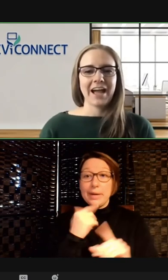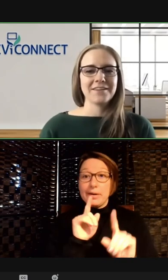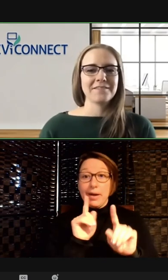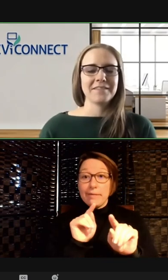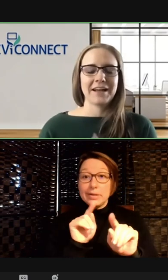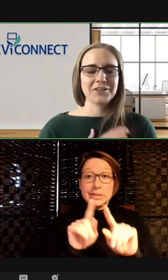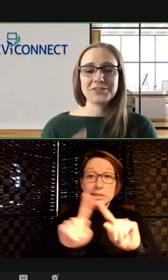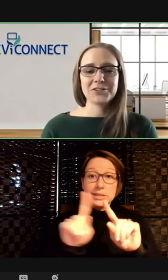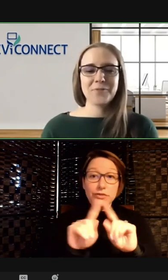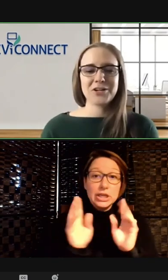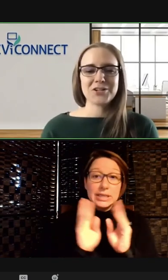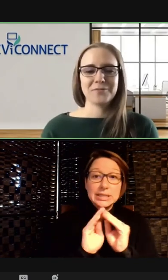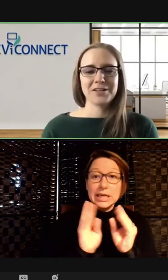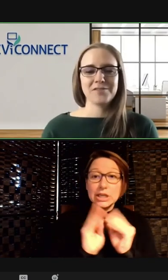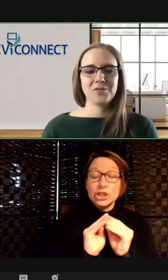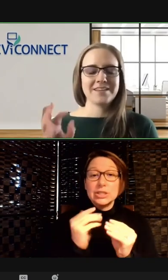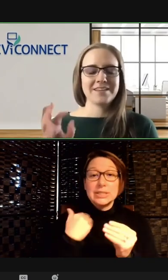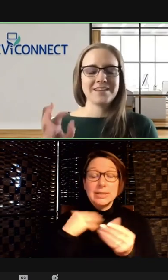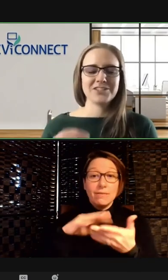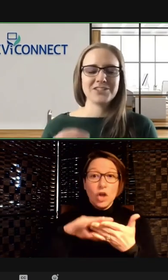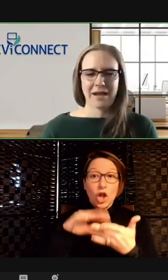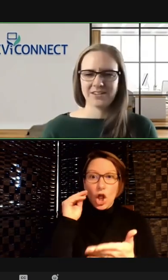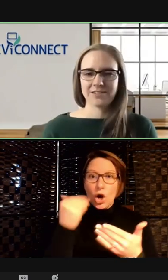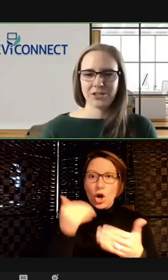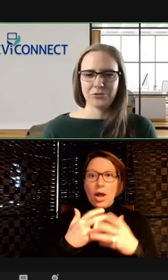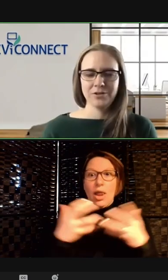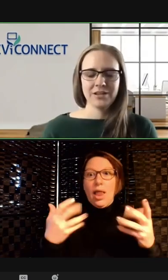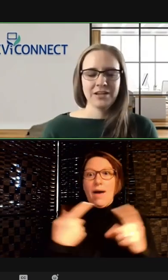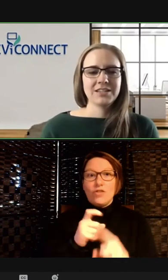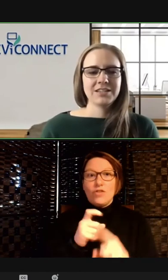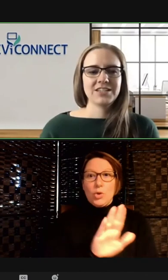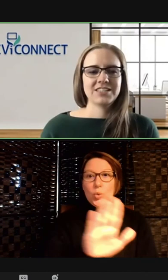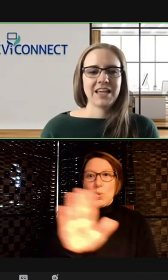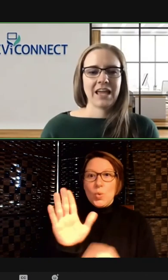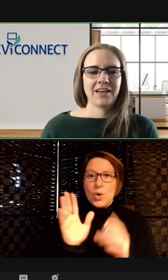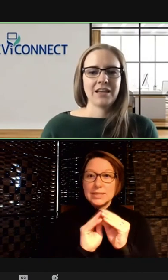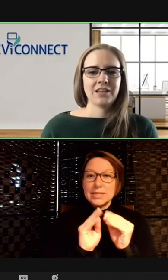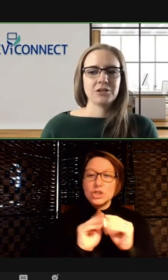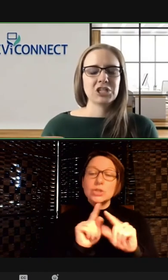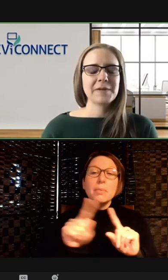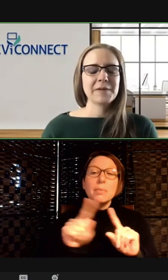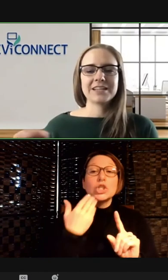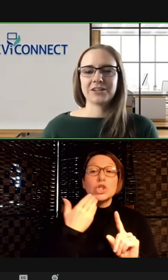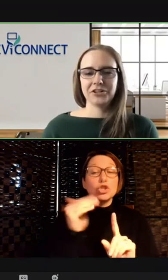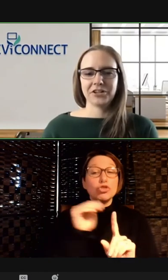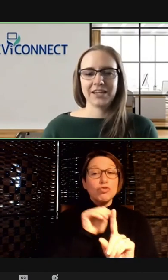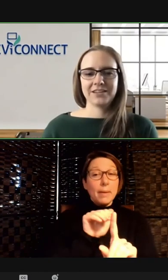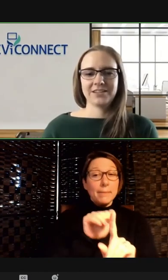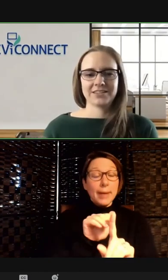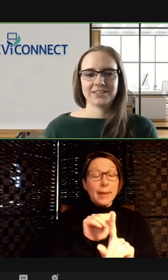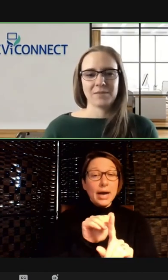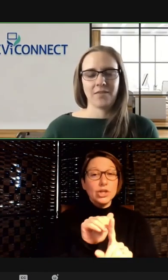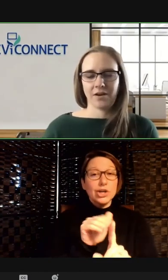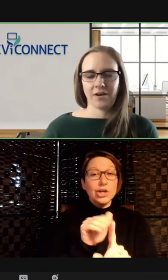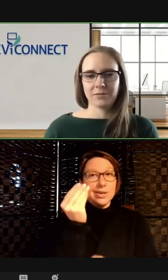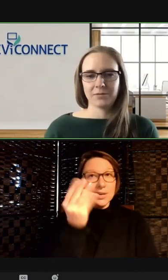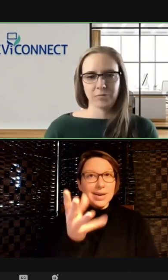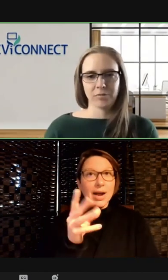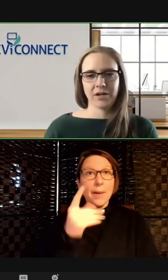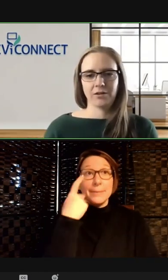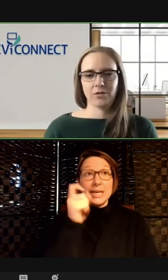and I learned so much from all of you, but I think it's just a good reminder too, to just say, just because they're looking does not mean that